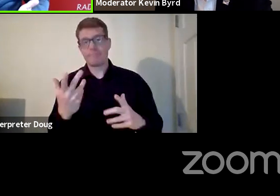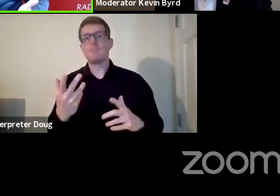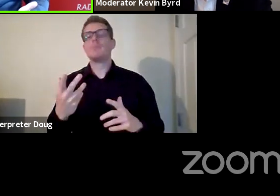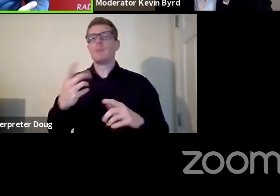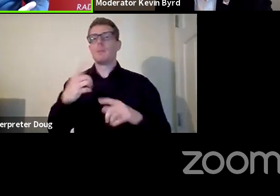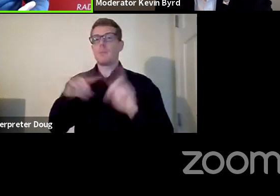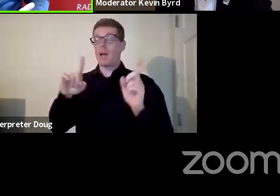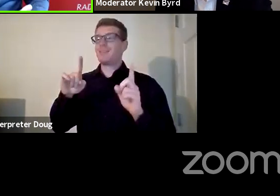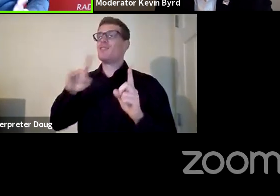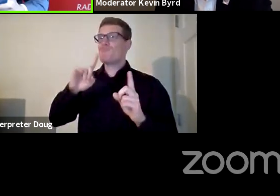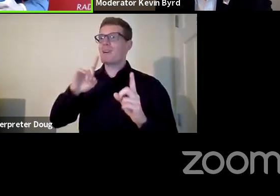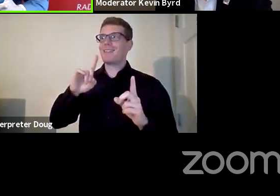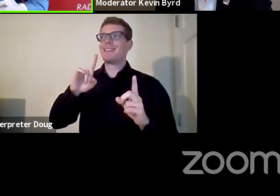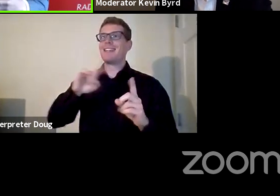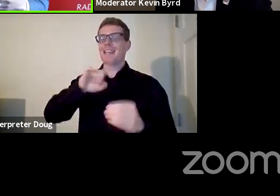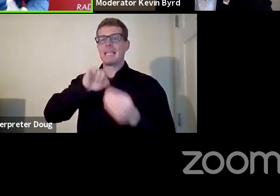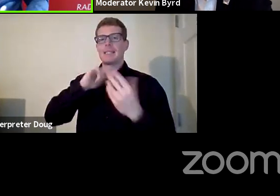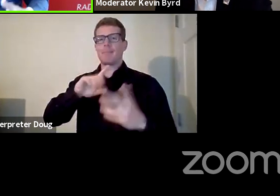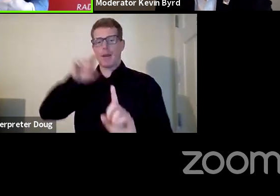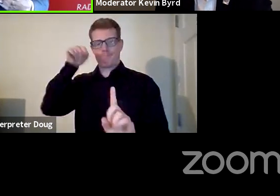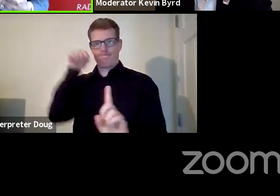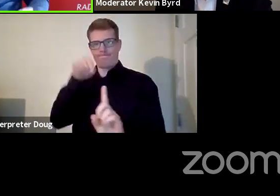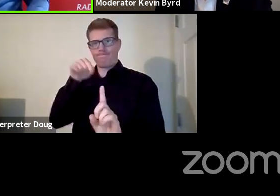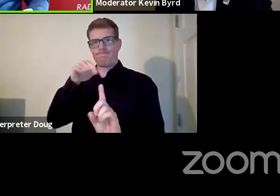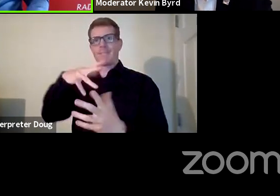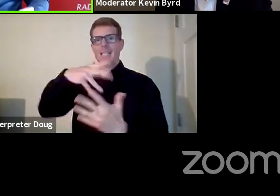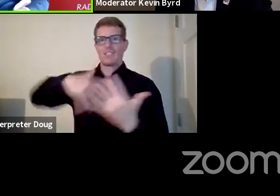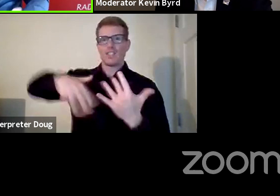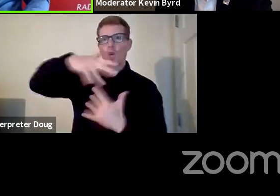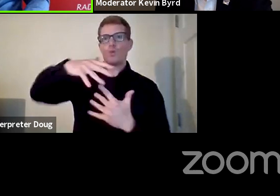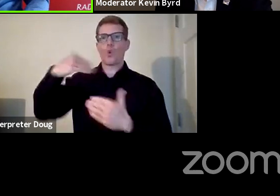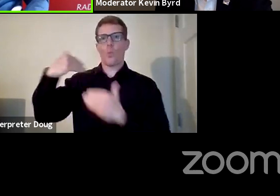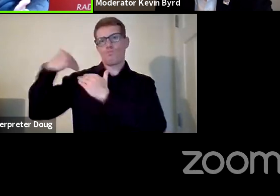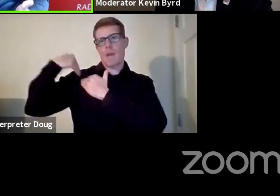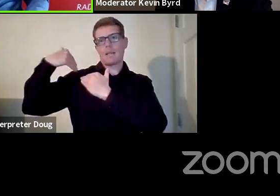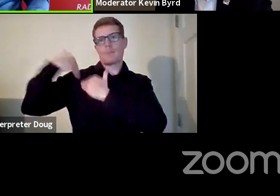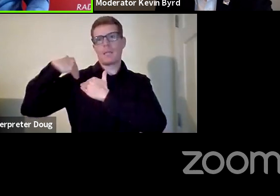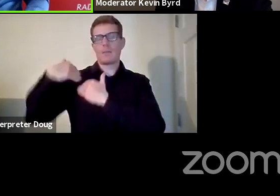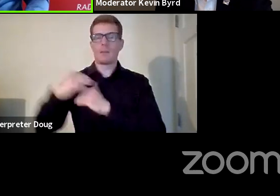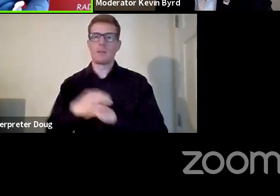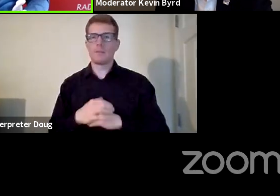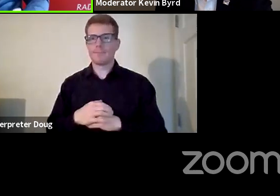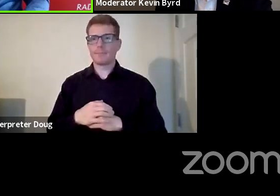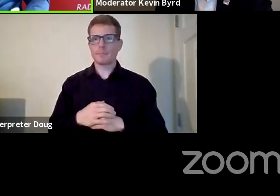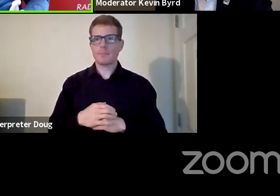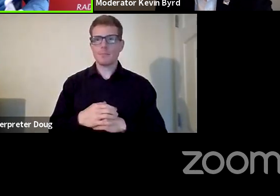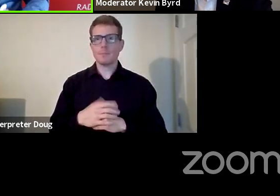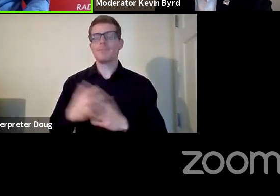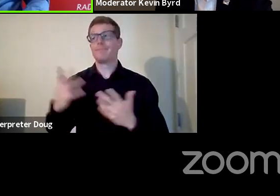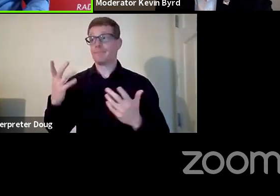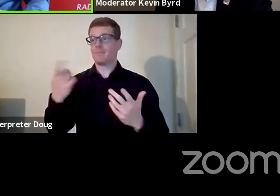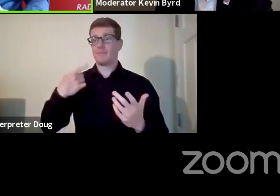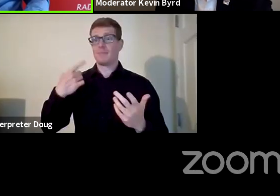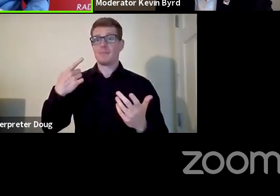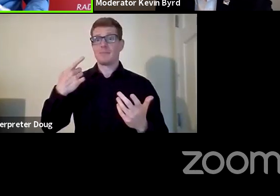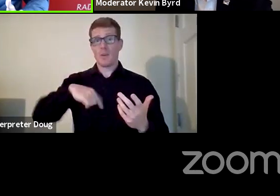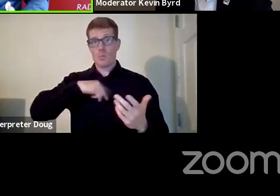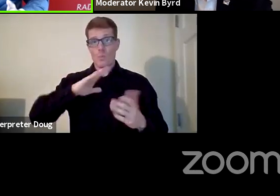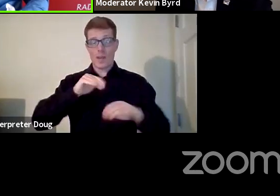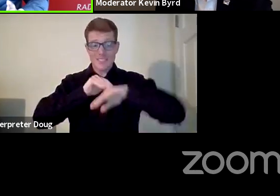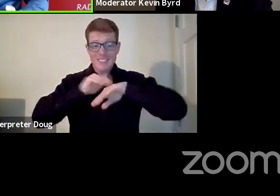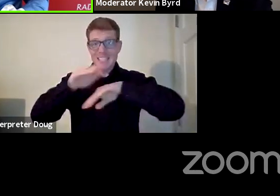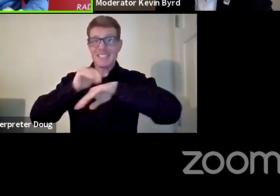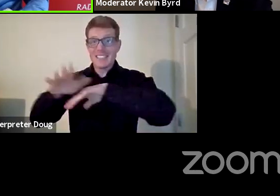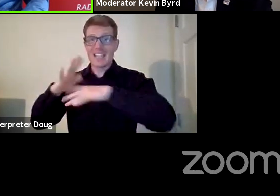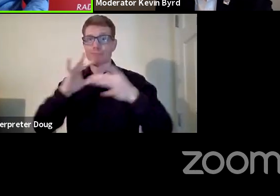social responsibility. And sending a message, a clear message to your students, your faculty and staff, are